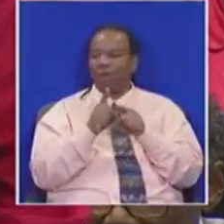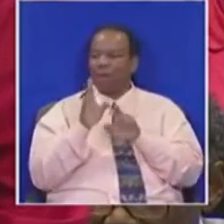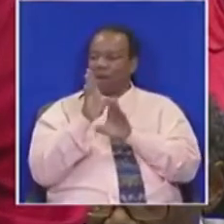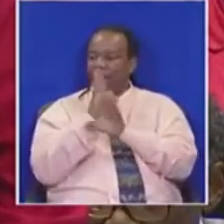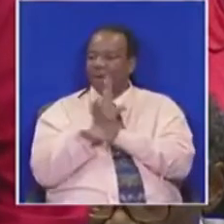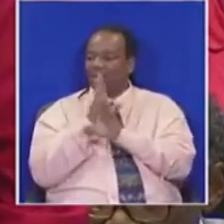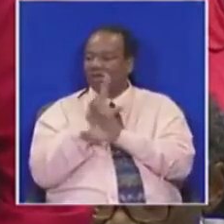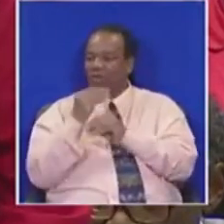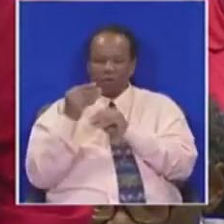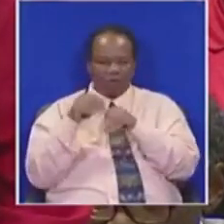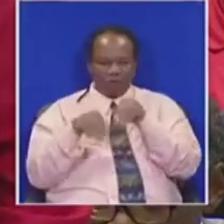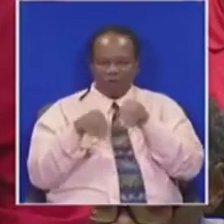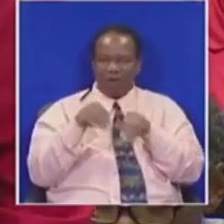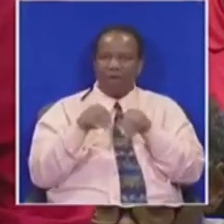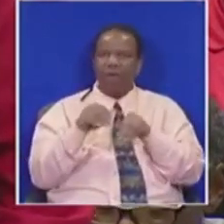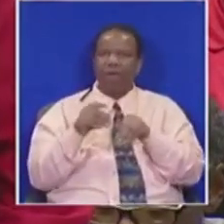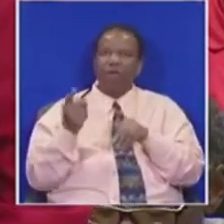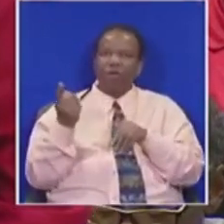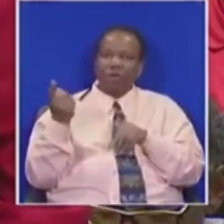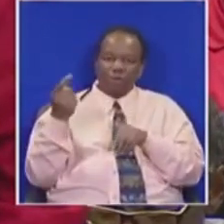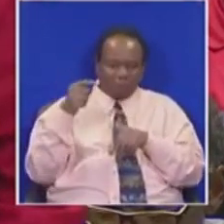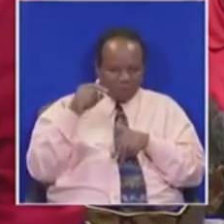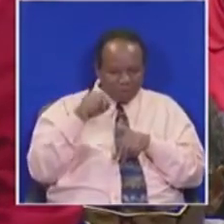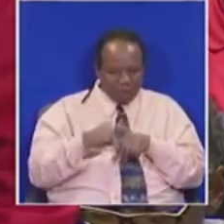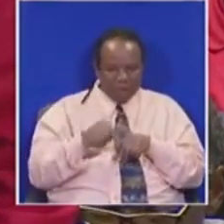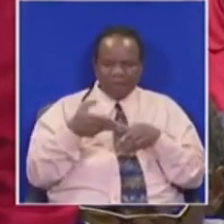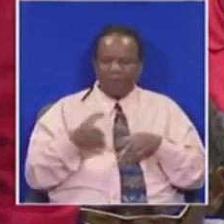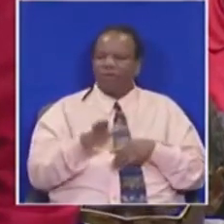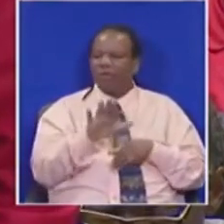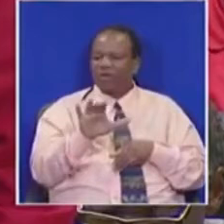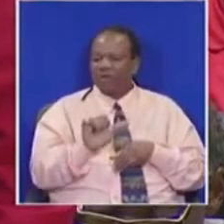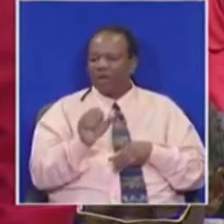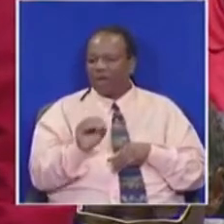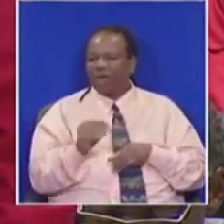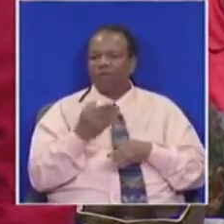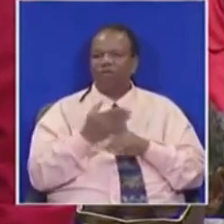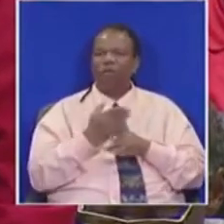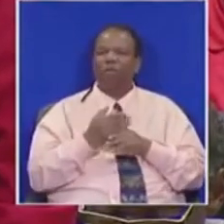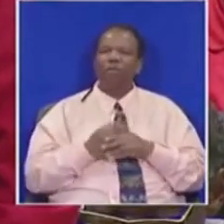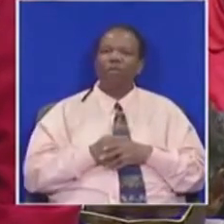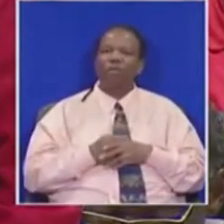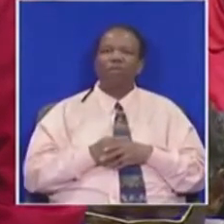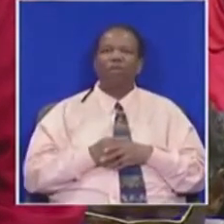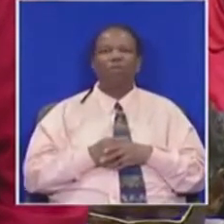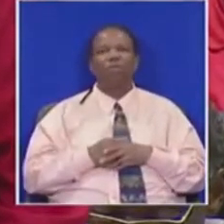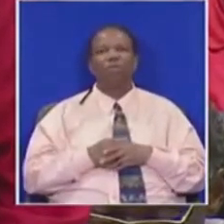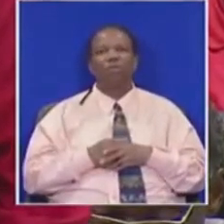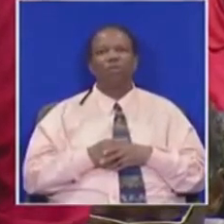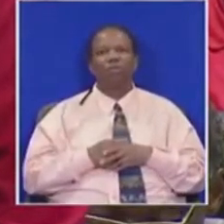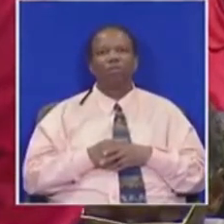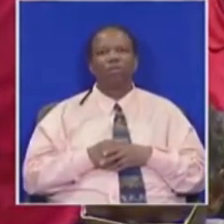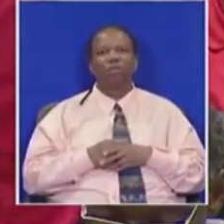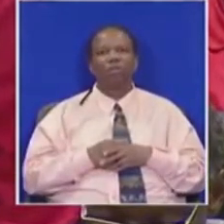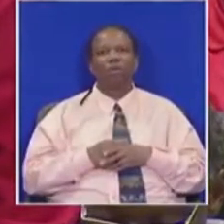of money, to come and invest, to create jobs here in South Africa. Now, it looks like all the owners of